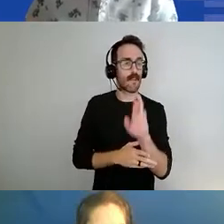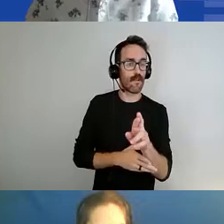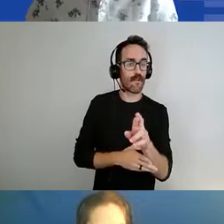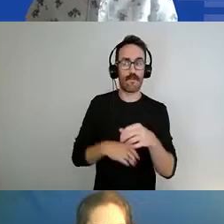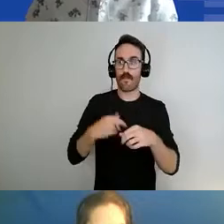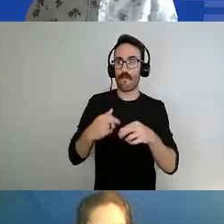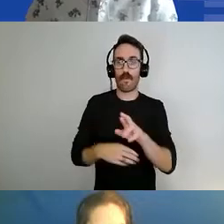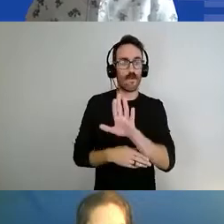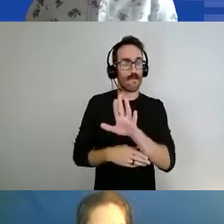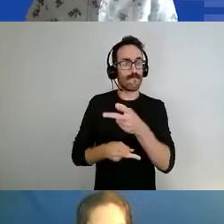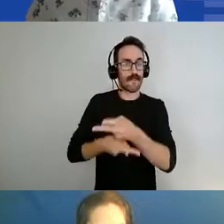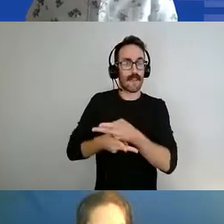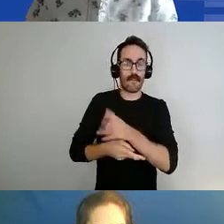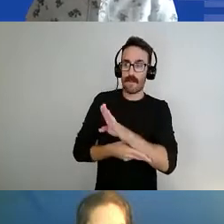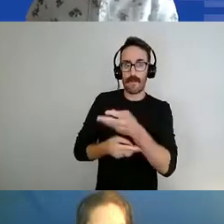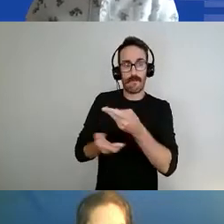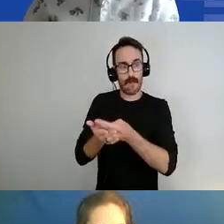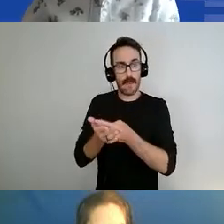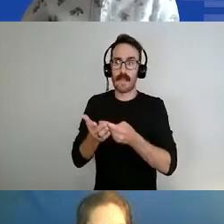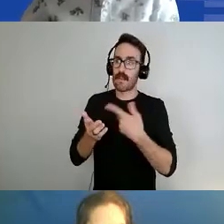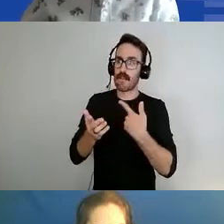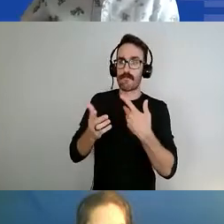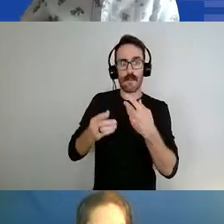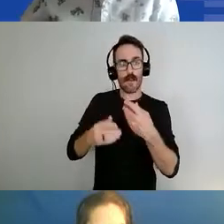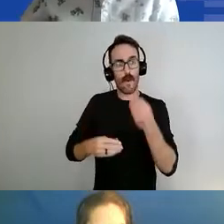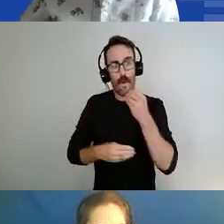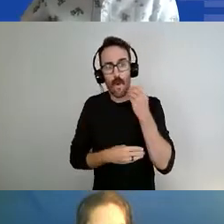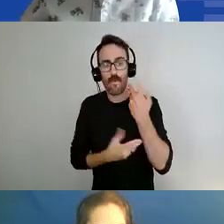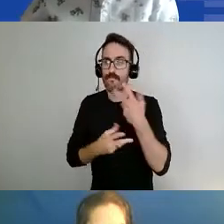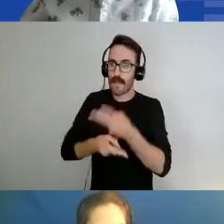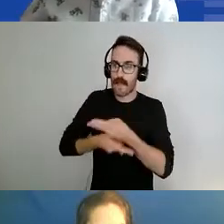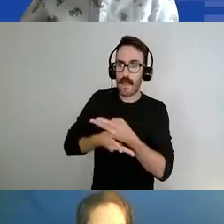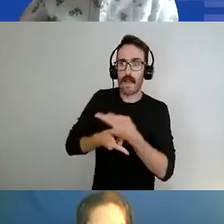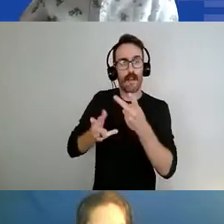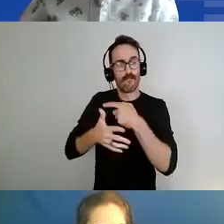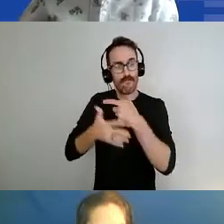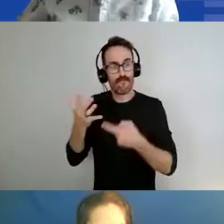into perhaps a more intensive carer role.